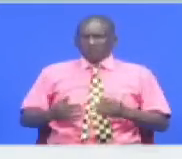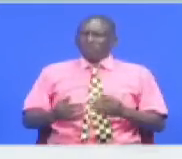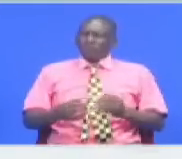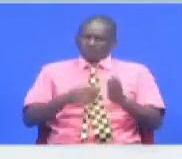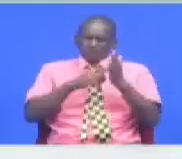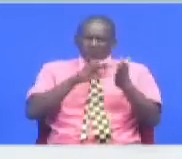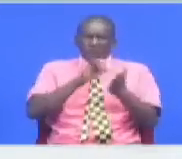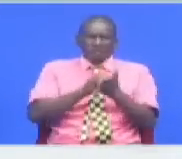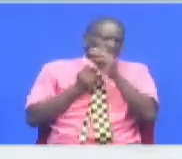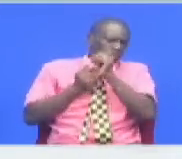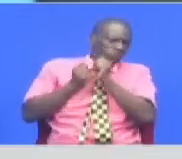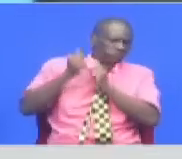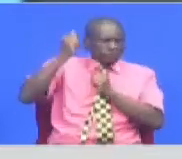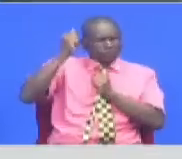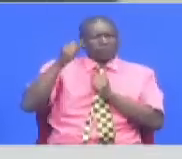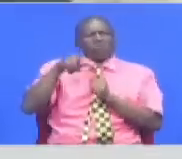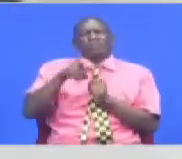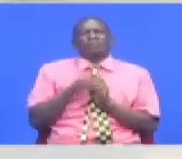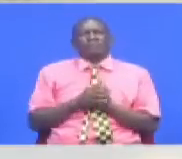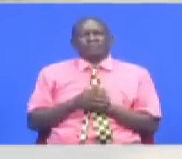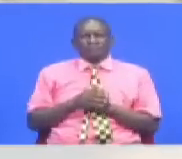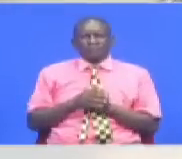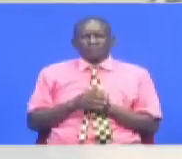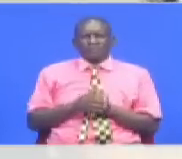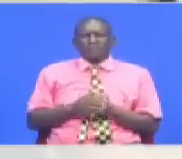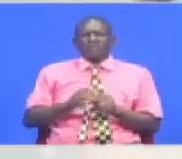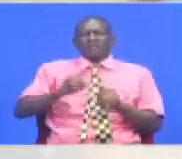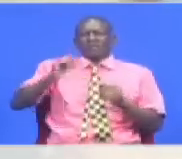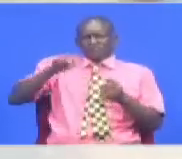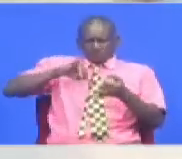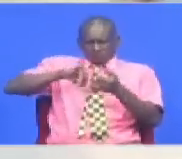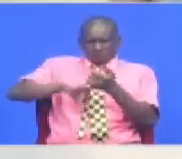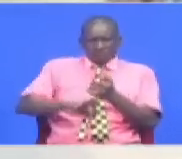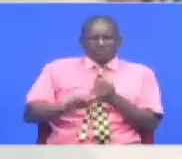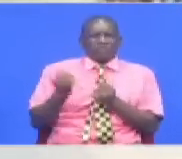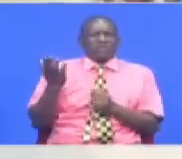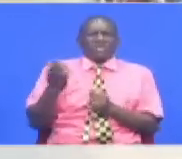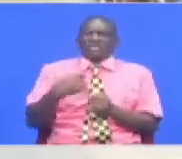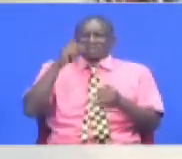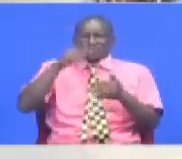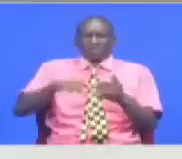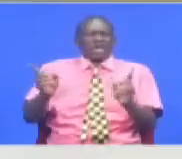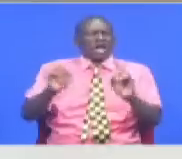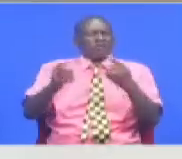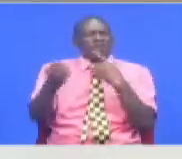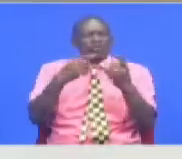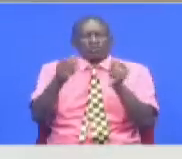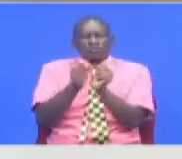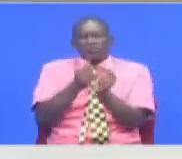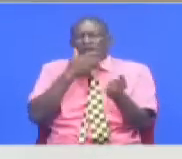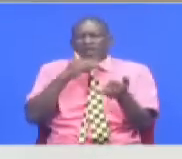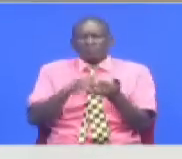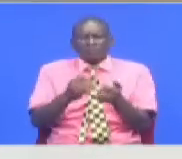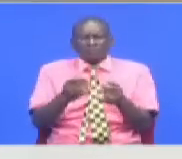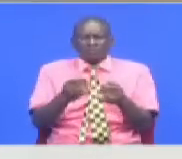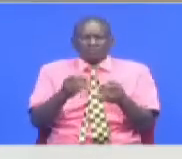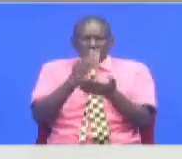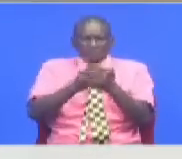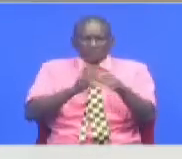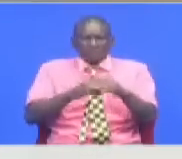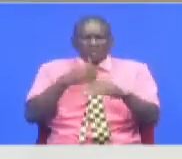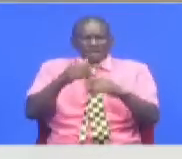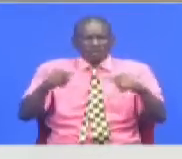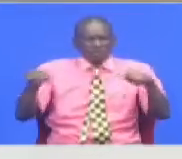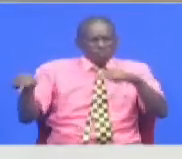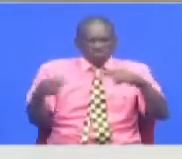due to a neck compression. His first wife, Gladys Mosoti, says that she had not spoken to him recently, following a drift in their marriage when